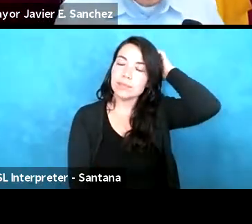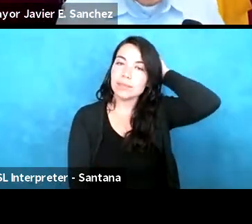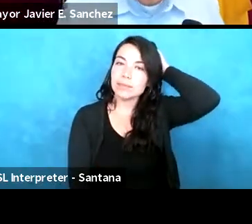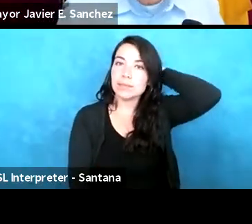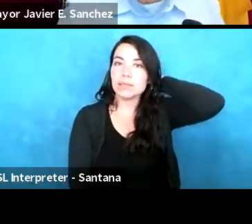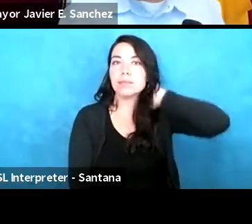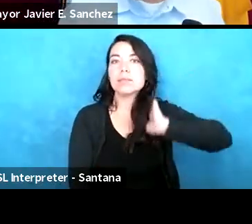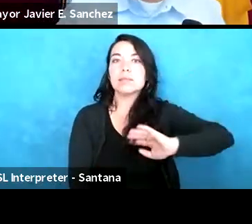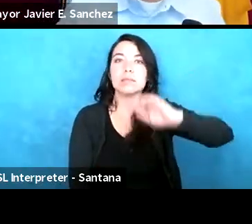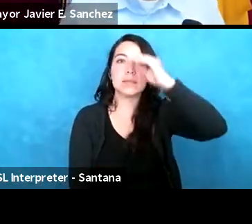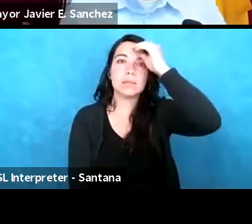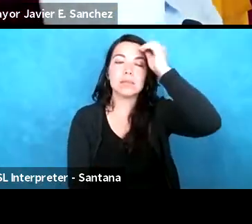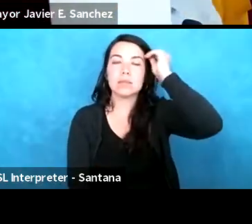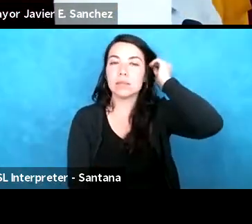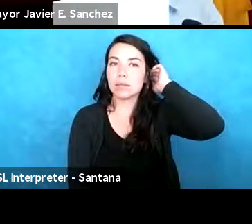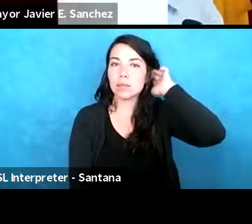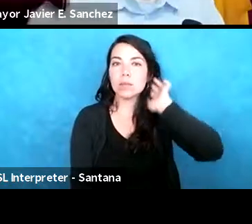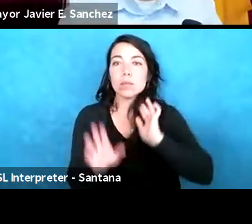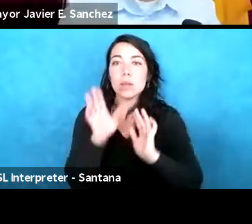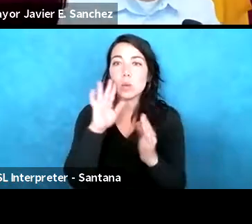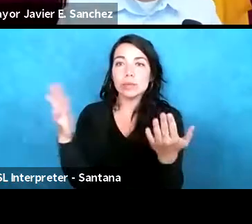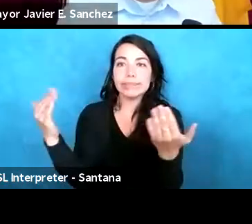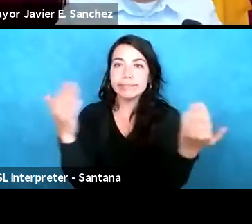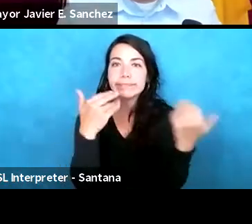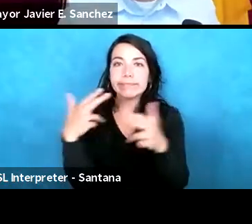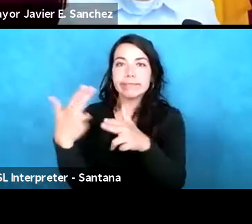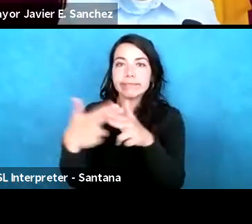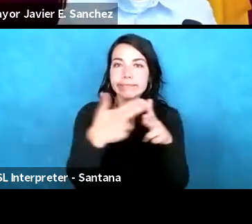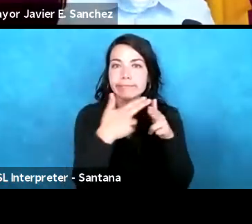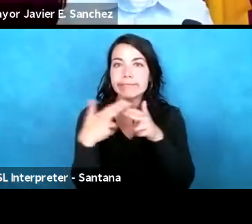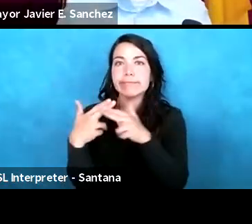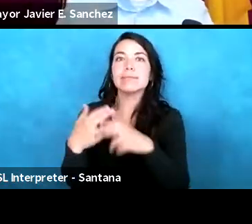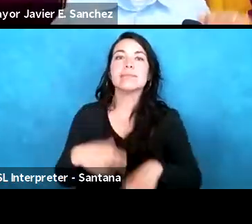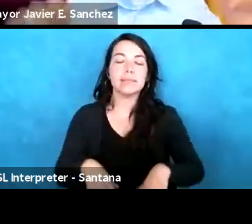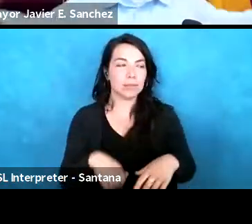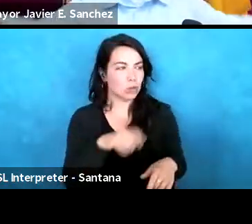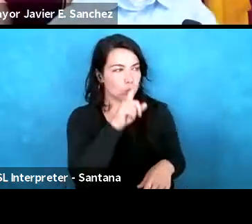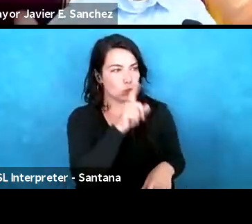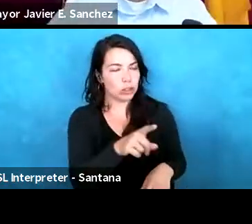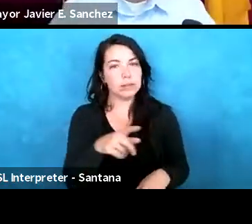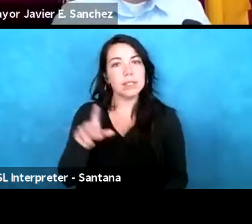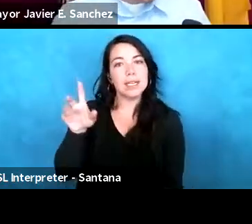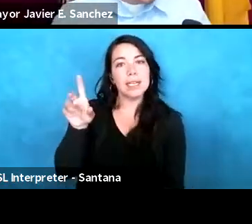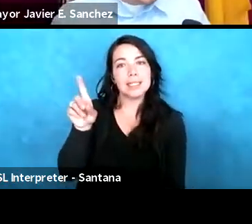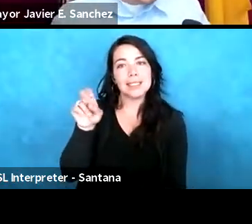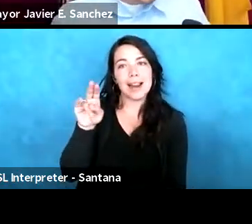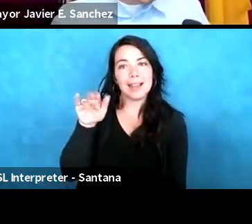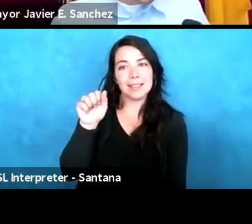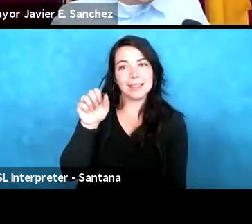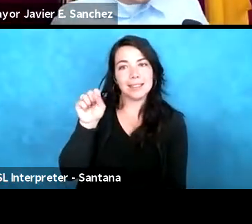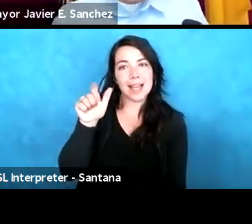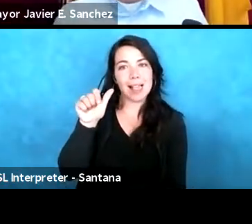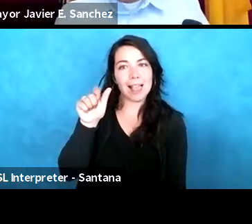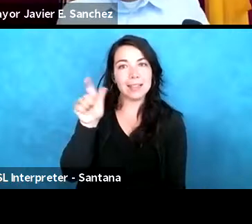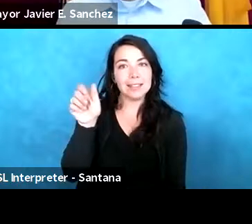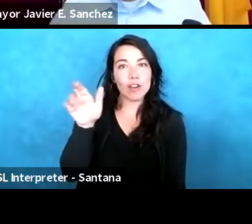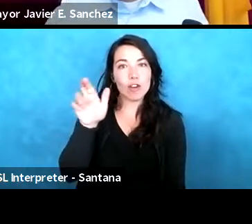Can we please take a roll and determine the quorum? Mayor Pro Tem Dennis Tim Salazar.